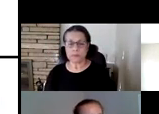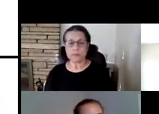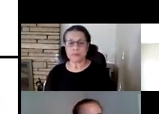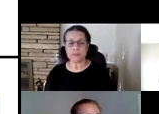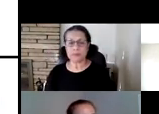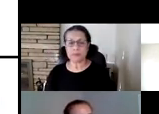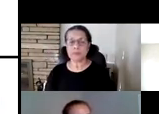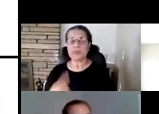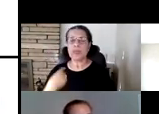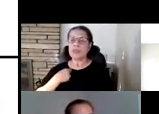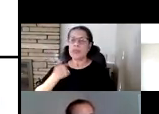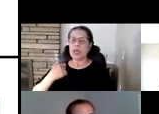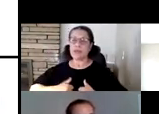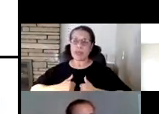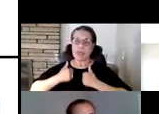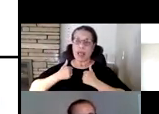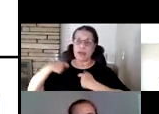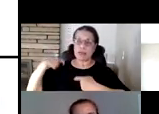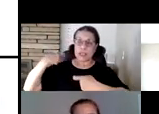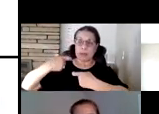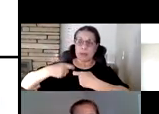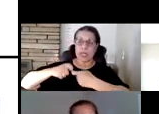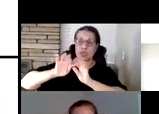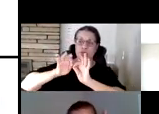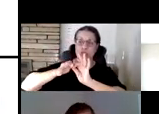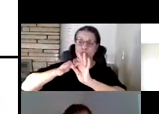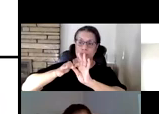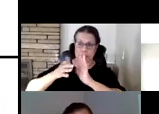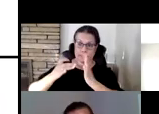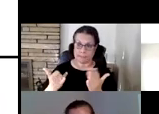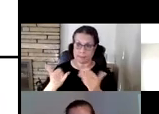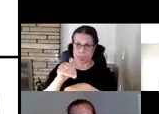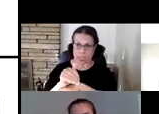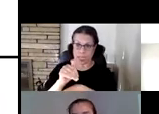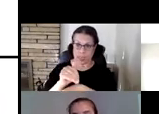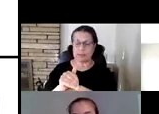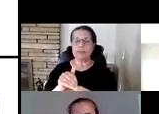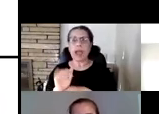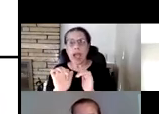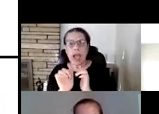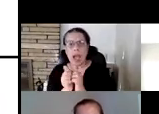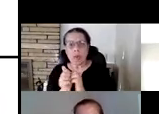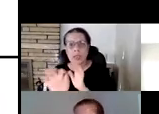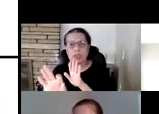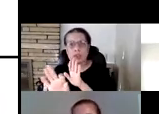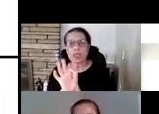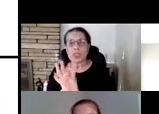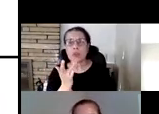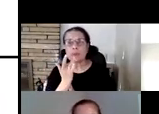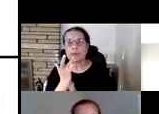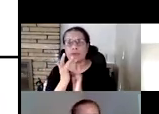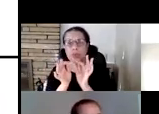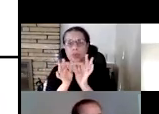We have live Spanish language translations at tonight's meeting. I want to explain how you can select your preferred